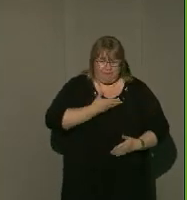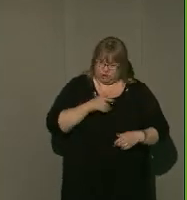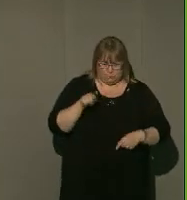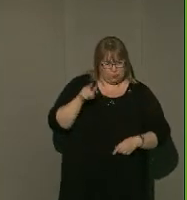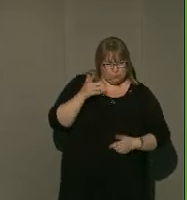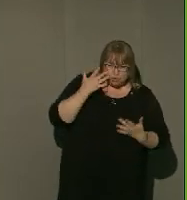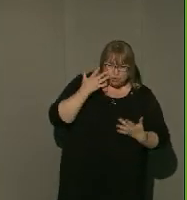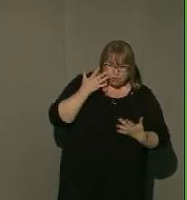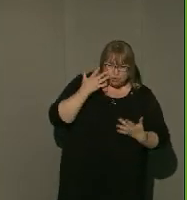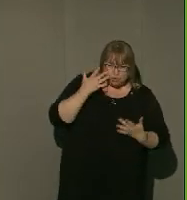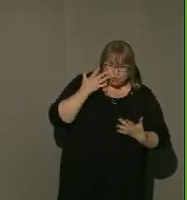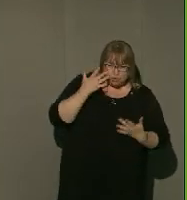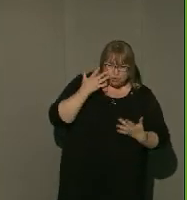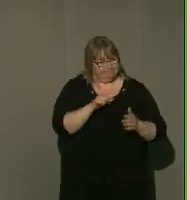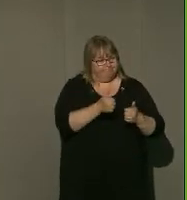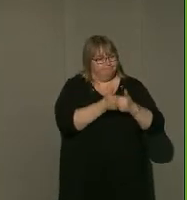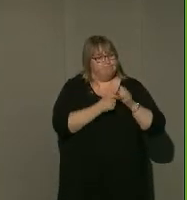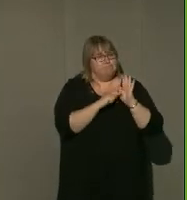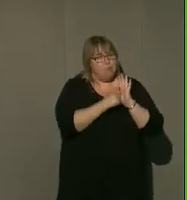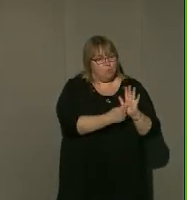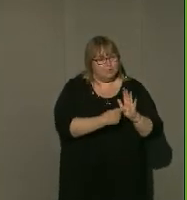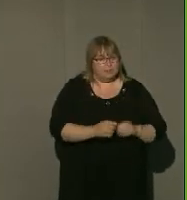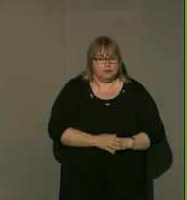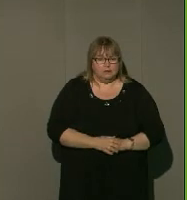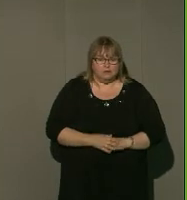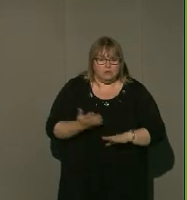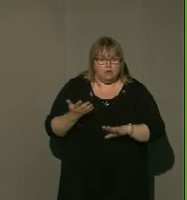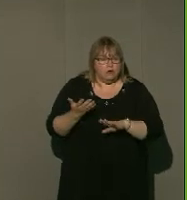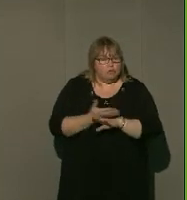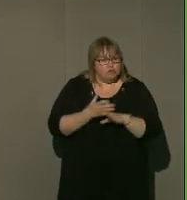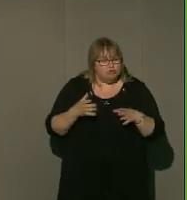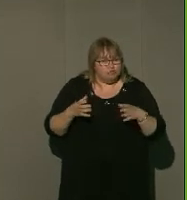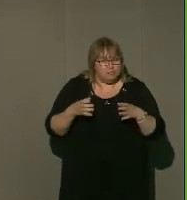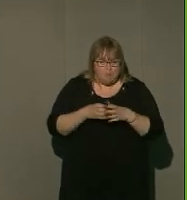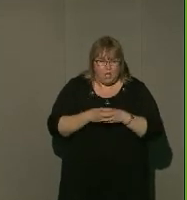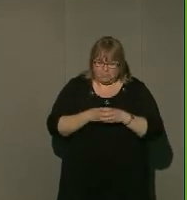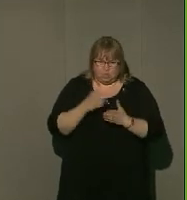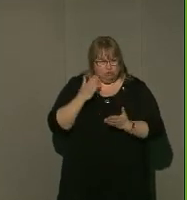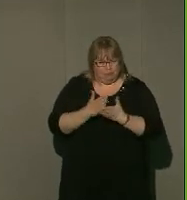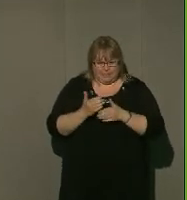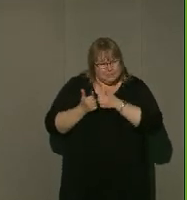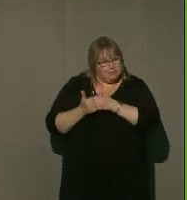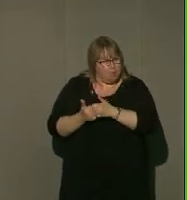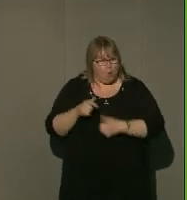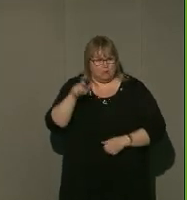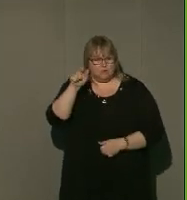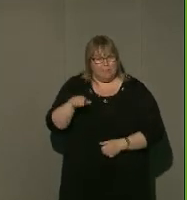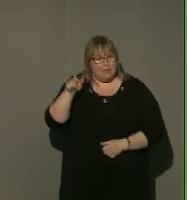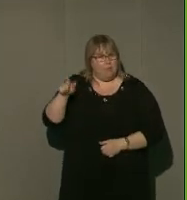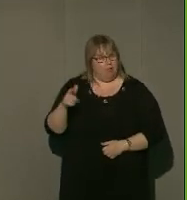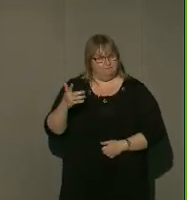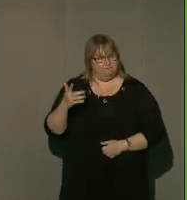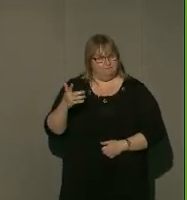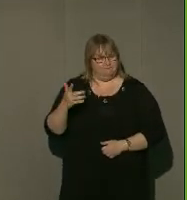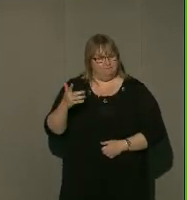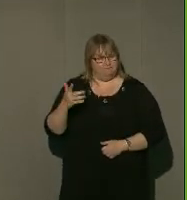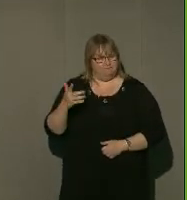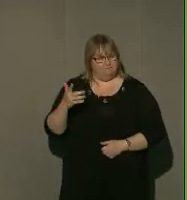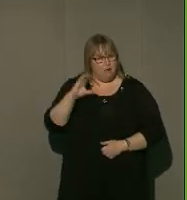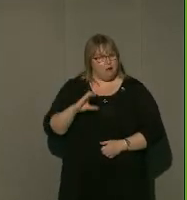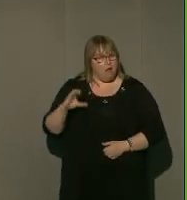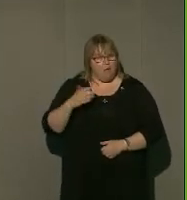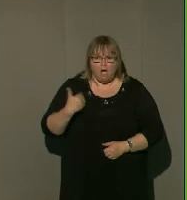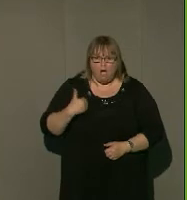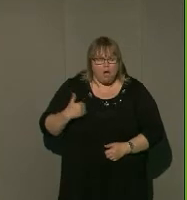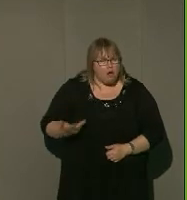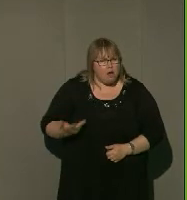Green Party is on the side of trade unionists, the Green Party is on the side of people of colour, and that the Green Party is against these kind of punitive programmes